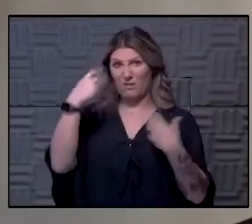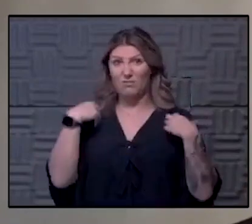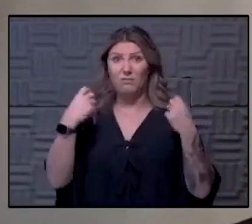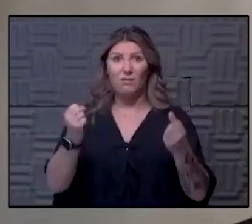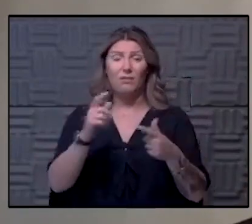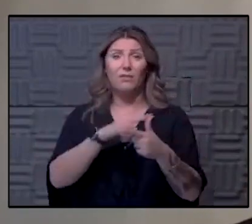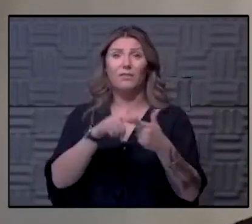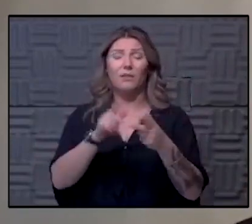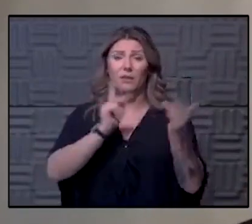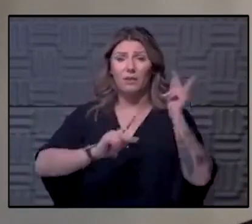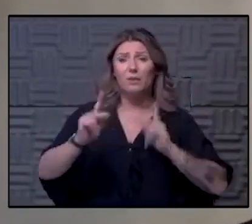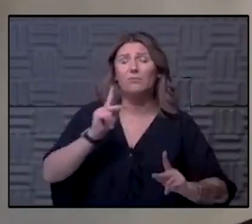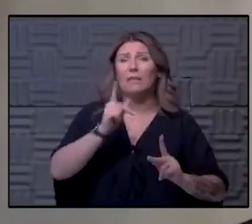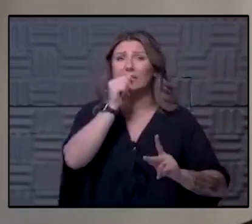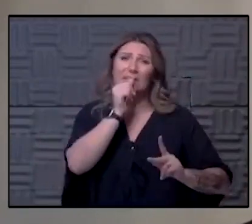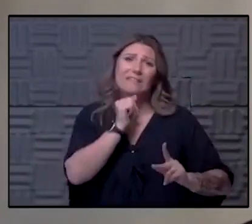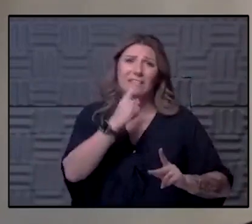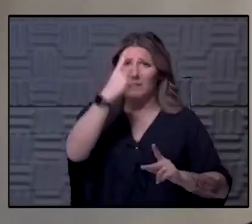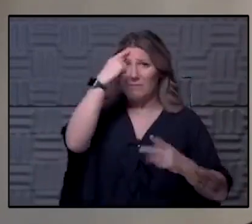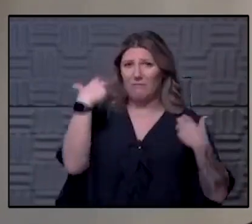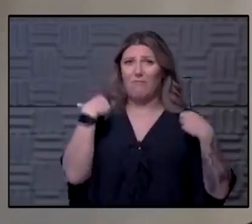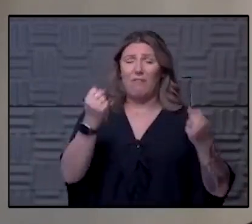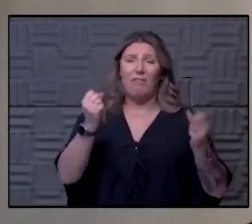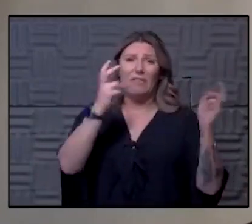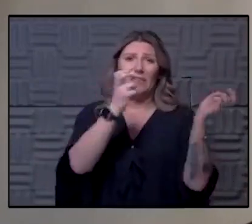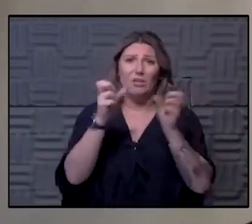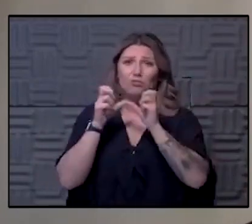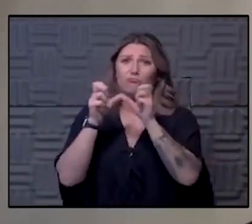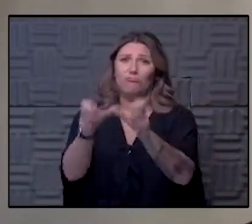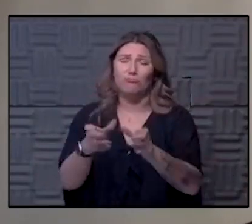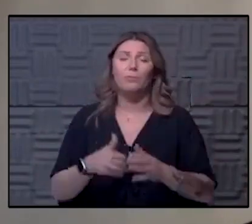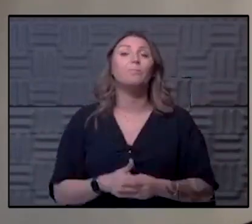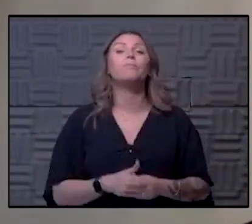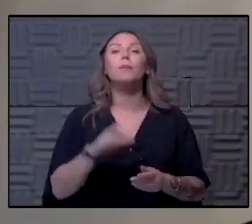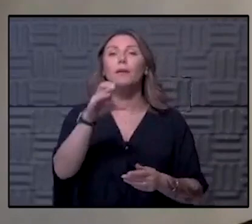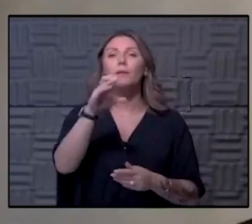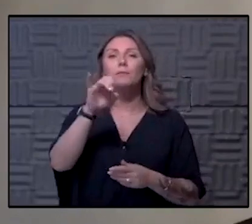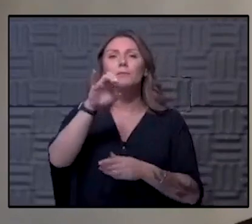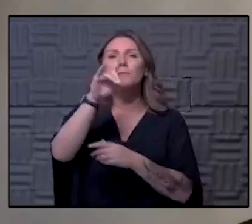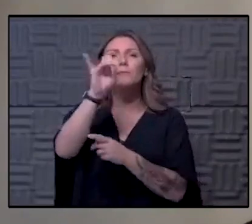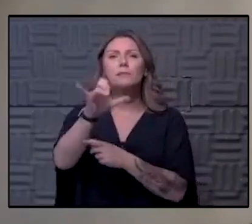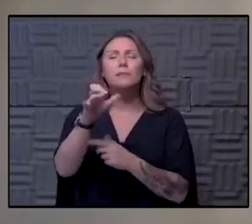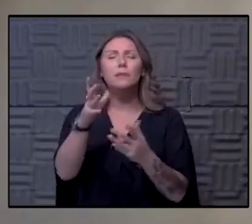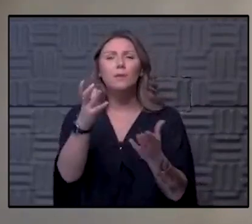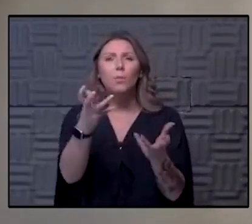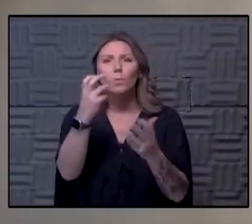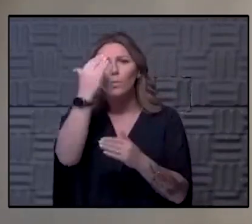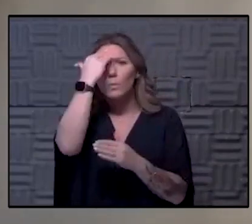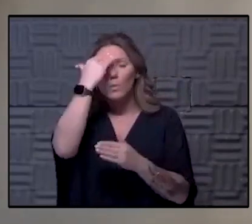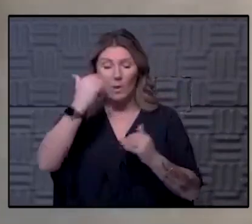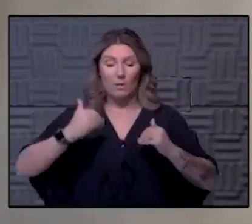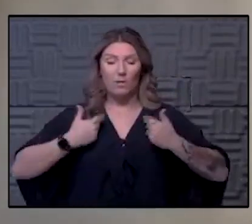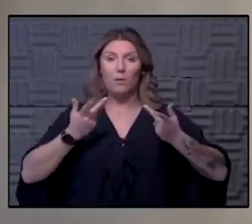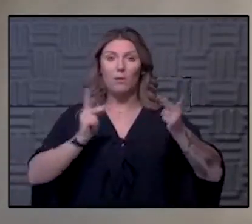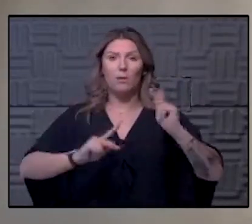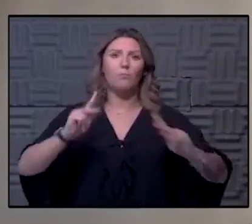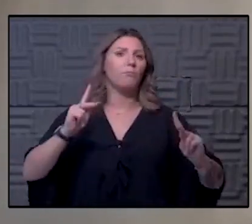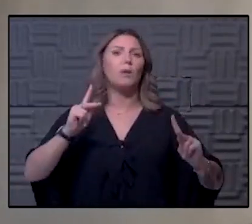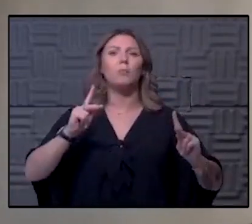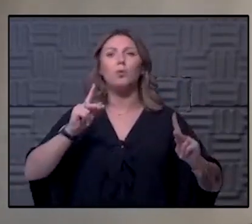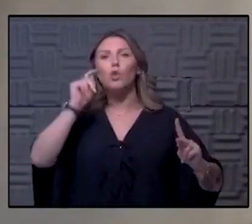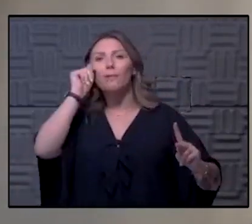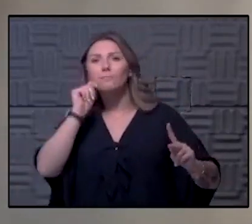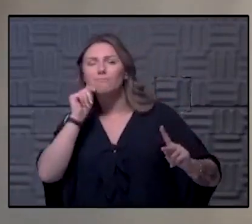then folks end up dealing with mental health issues long-term. And then Cindy wants to know, can young people, adolescents, can